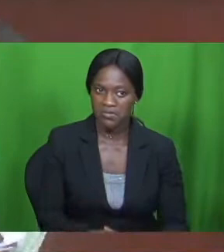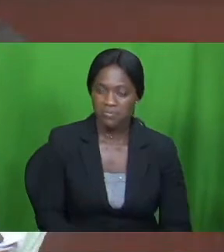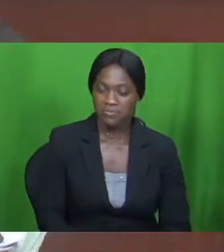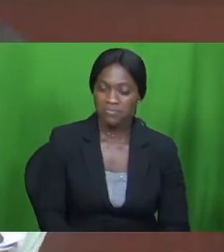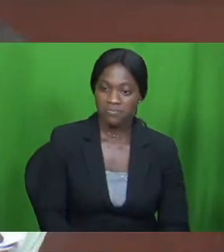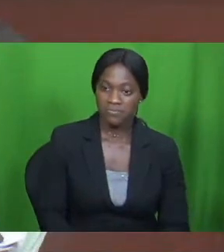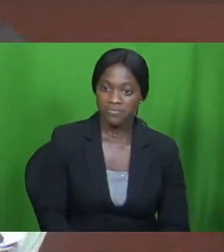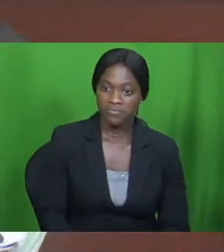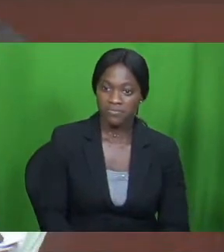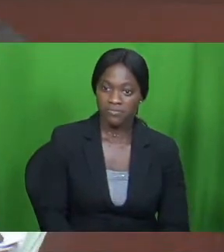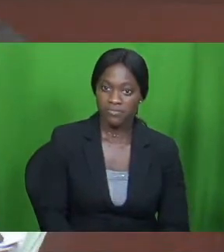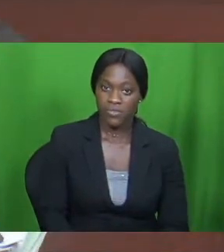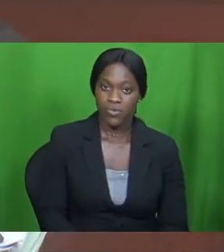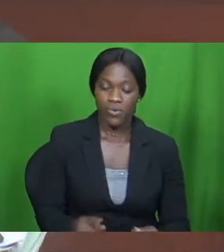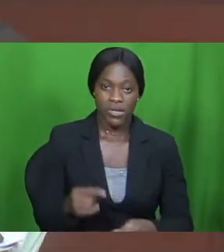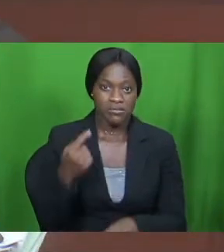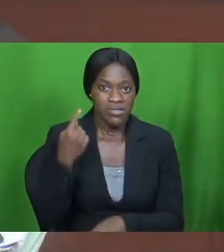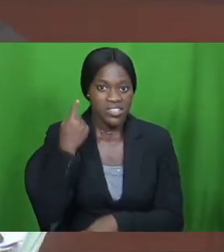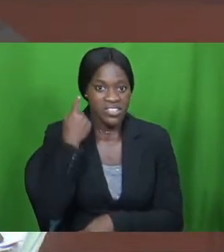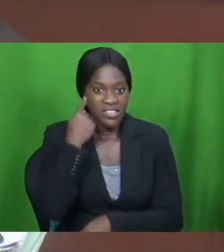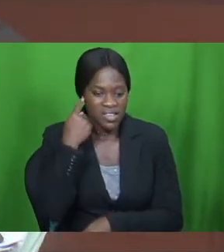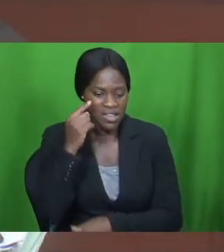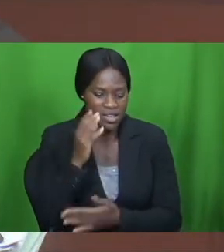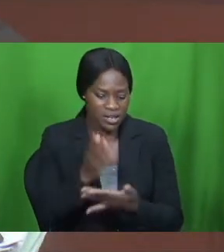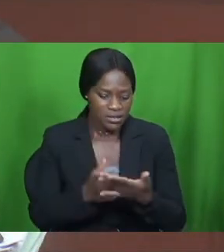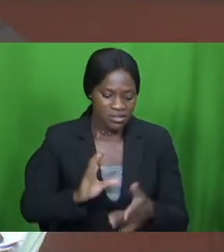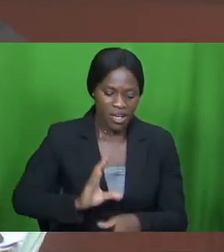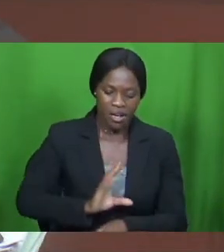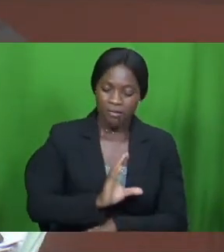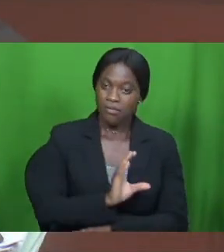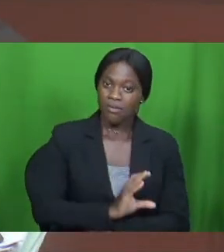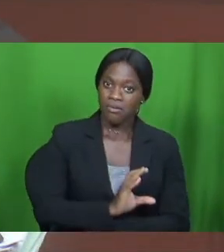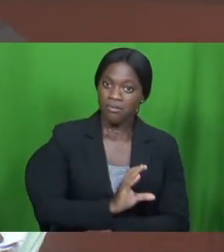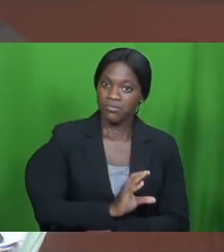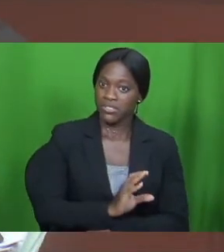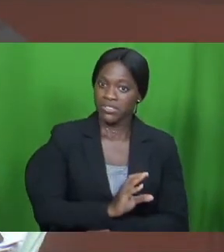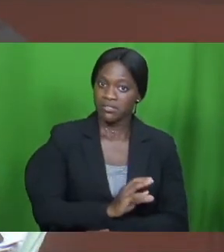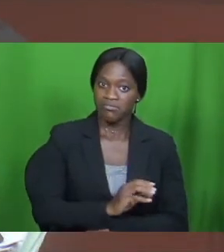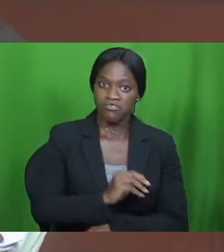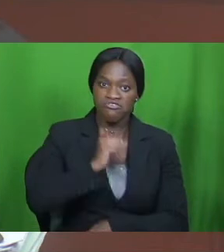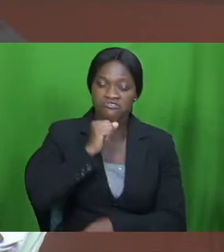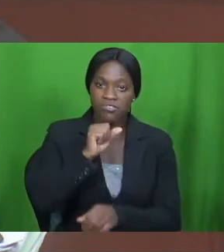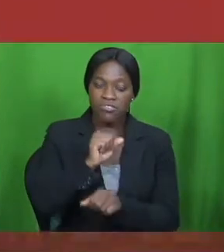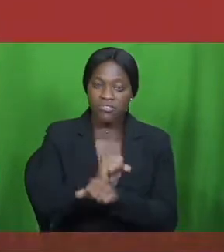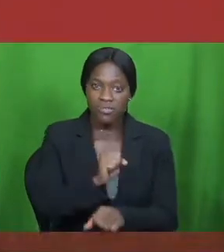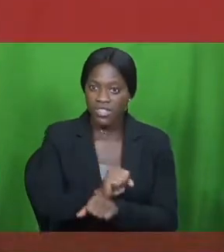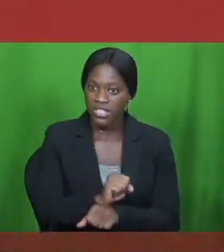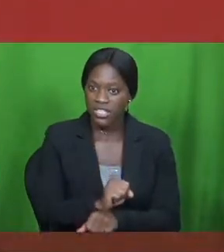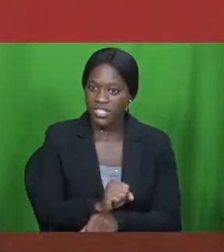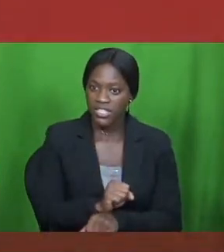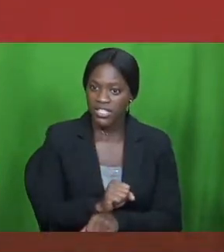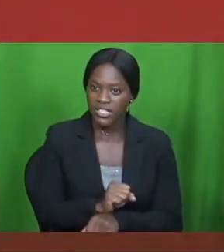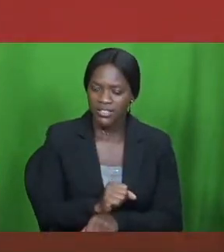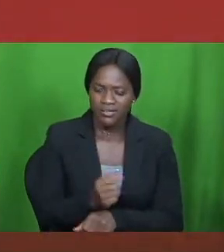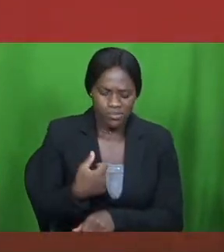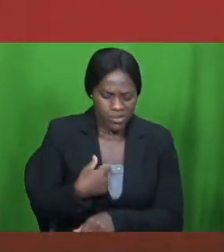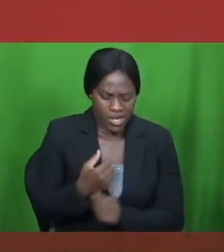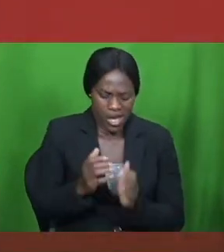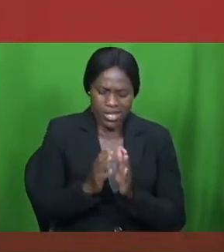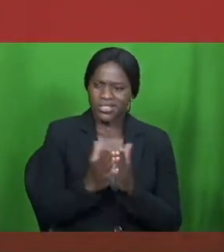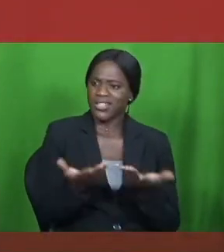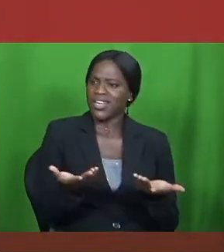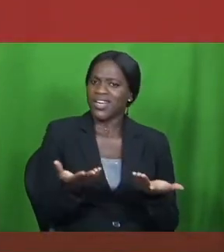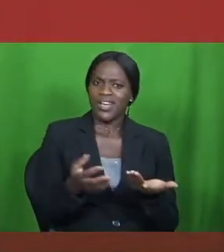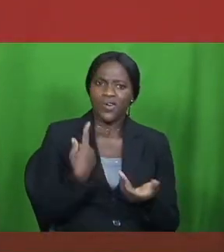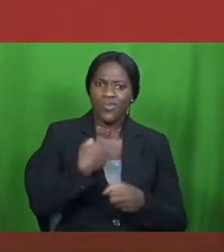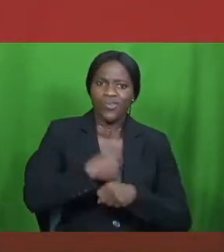When I hear members say some committees are not active, I just wonder who is to make those